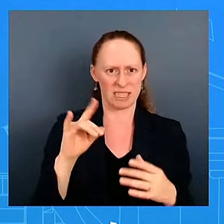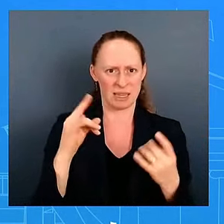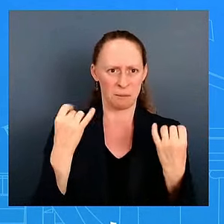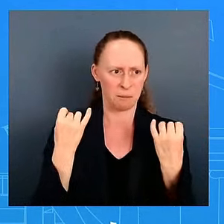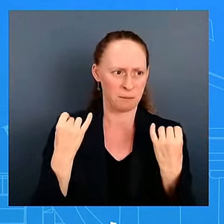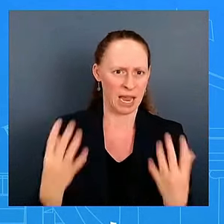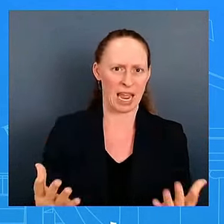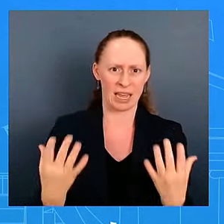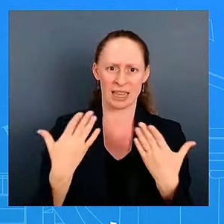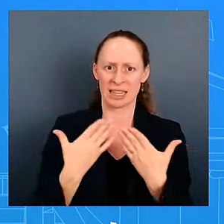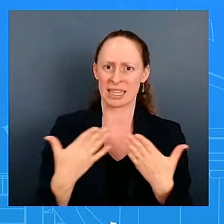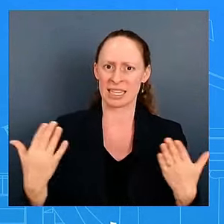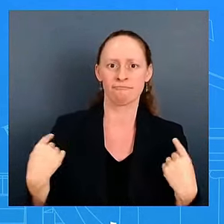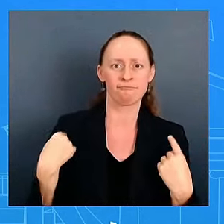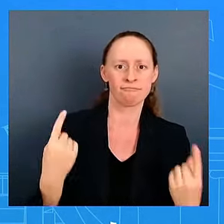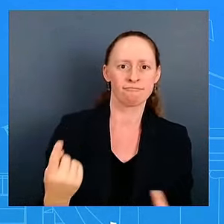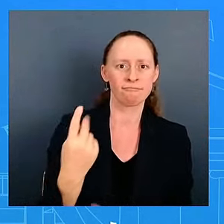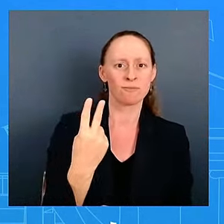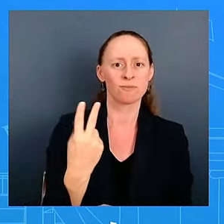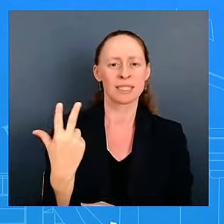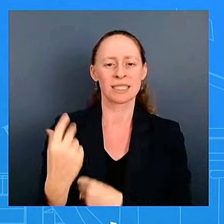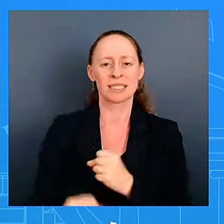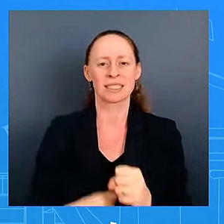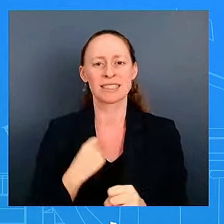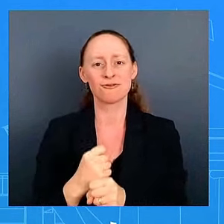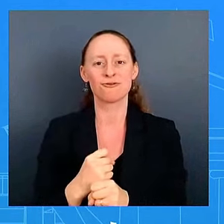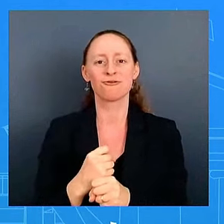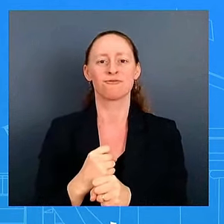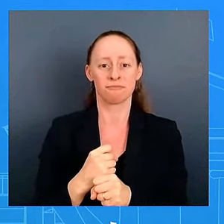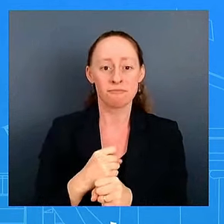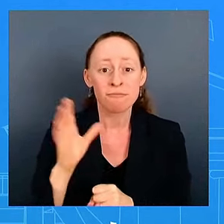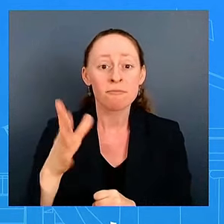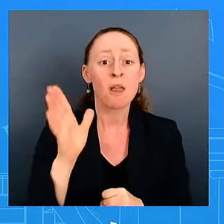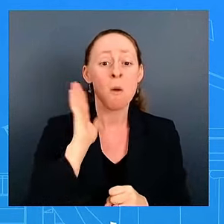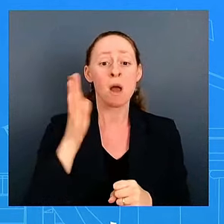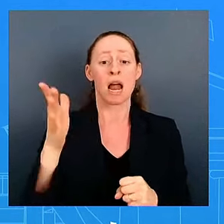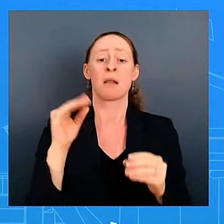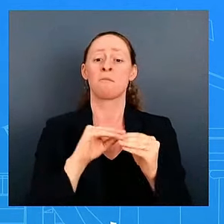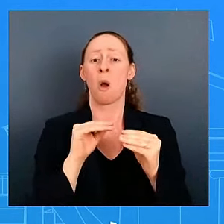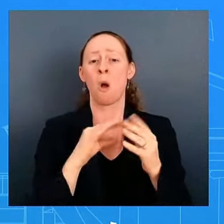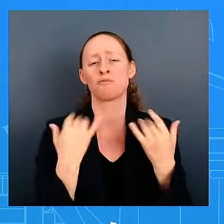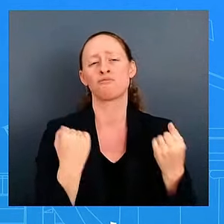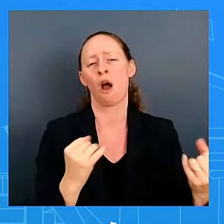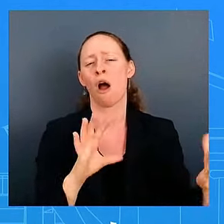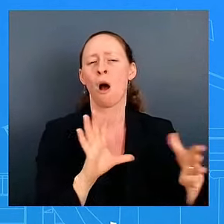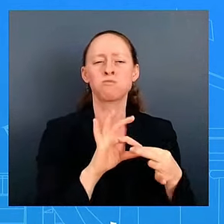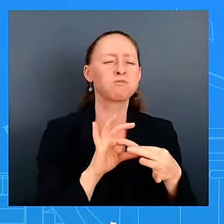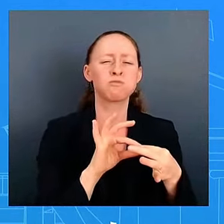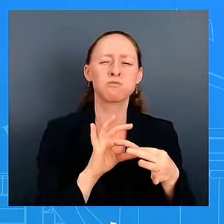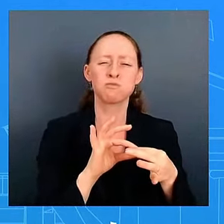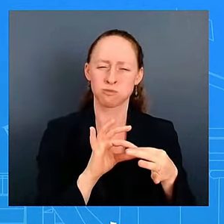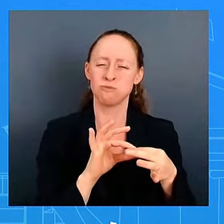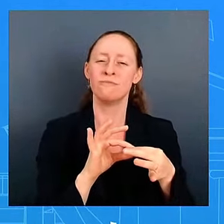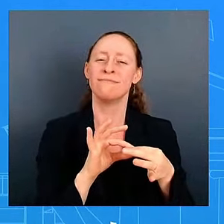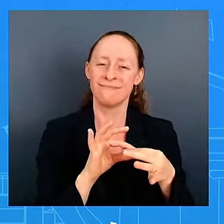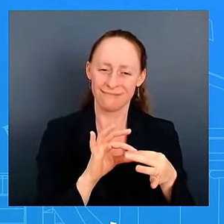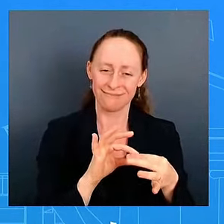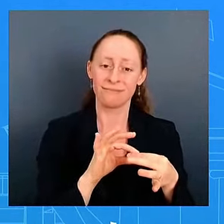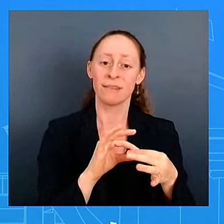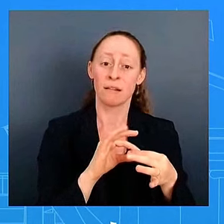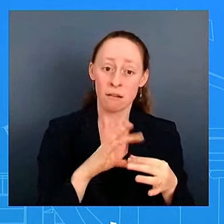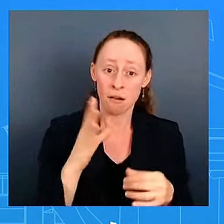partnership and strengthen those alliances. Obviously, it's not going to just be NATO allies here. We're going to see